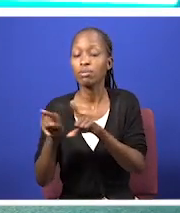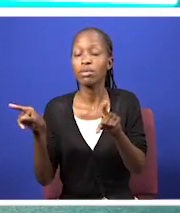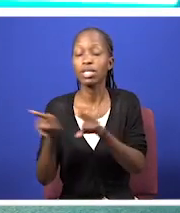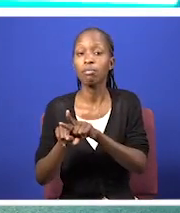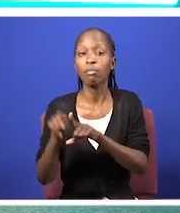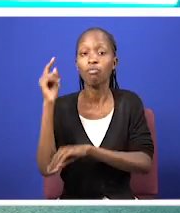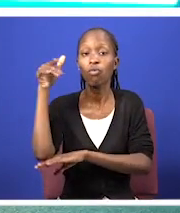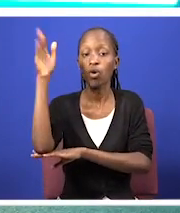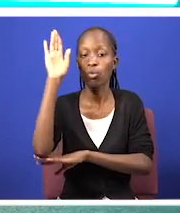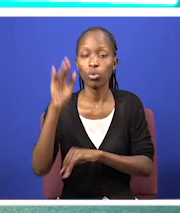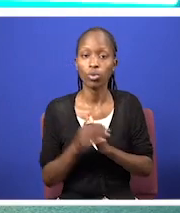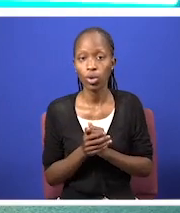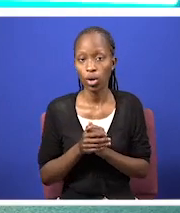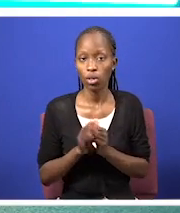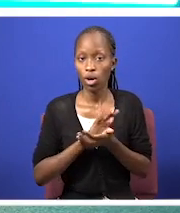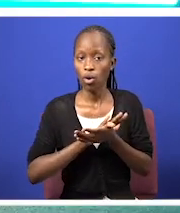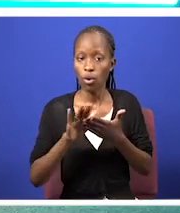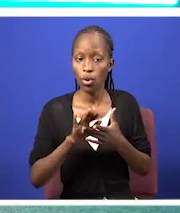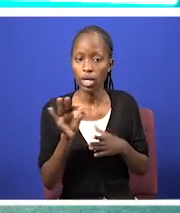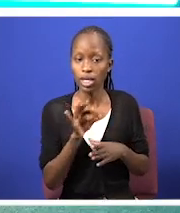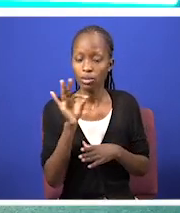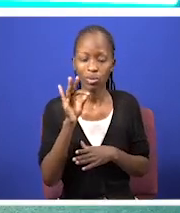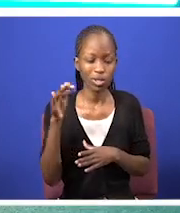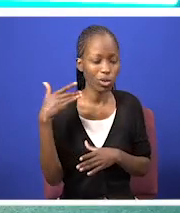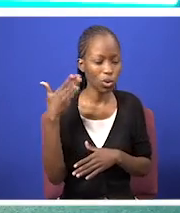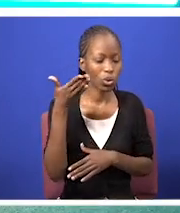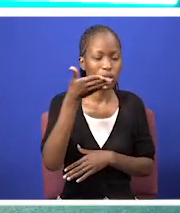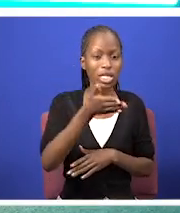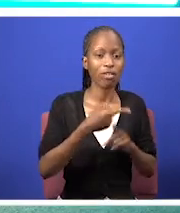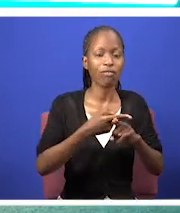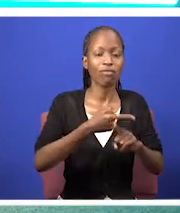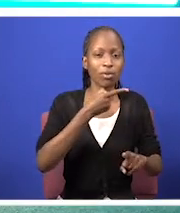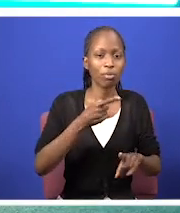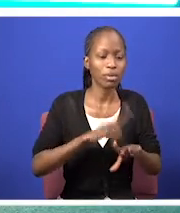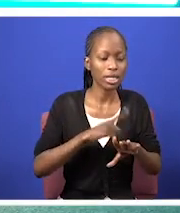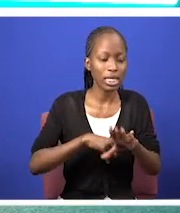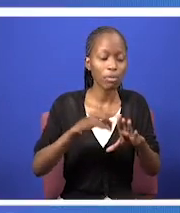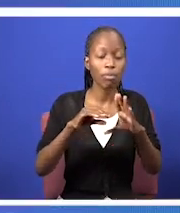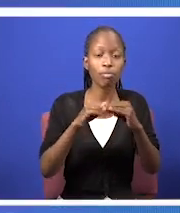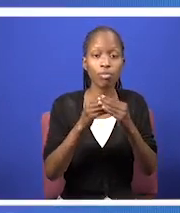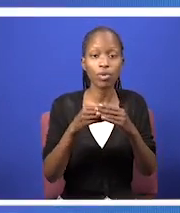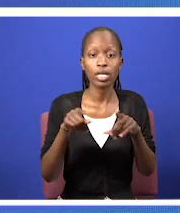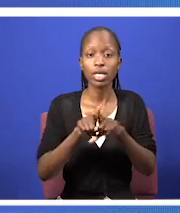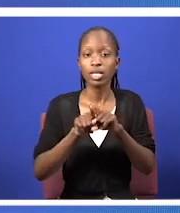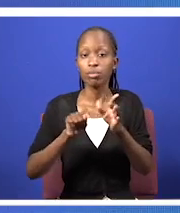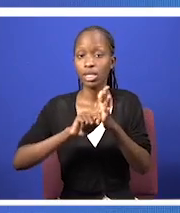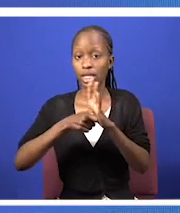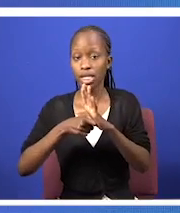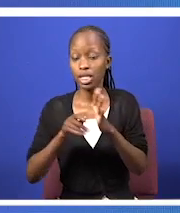also God. We see the Holy Spirit active from the very beginning of creation, the very beginning of the Bible. In